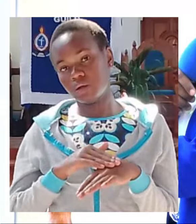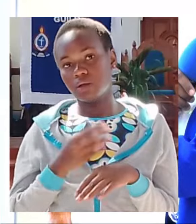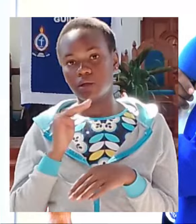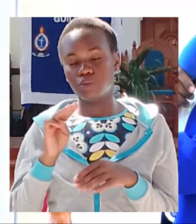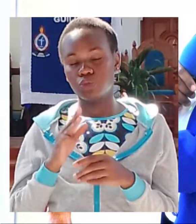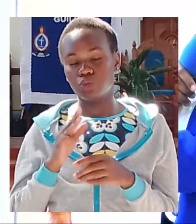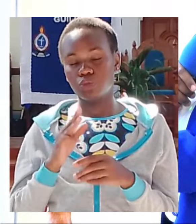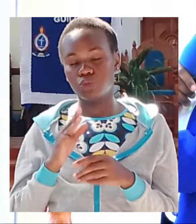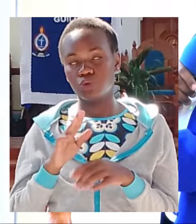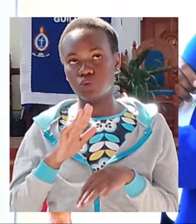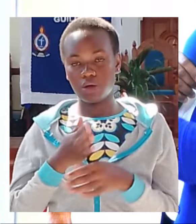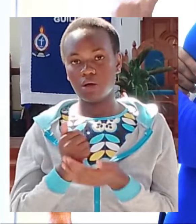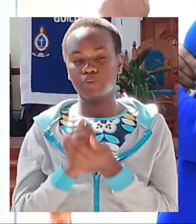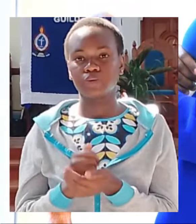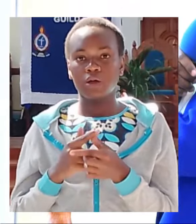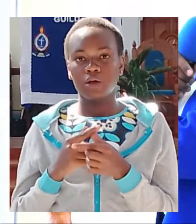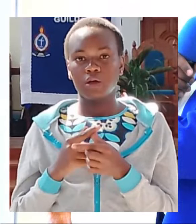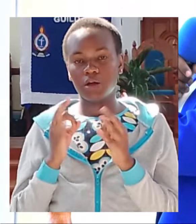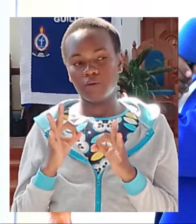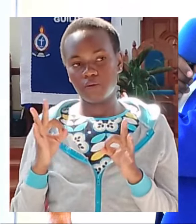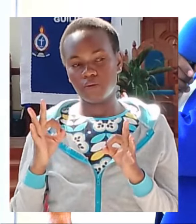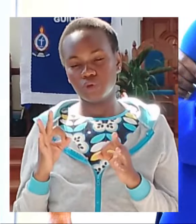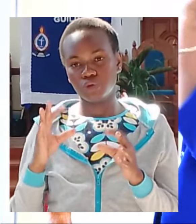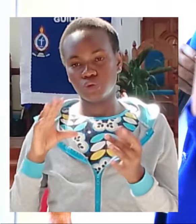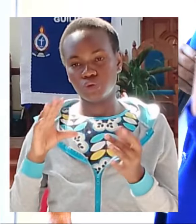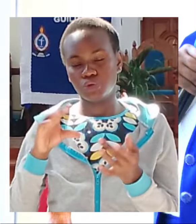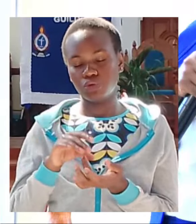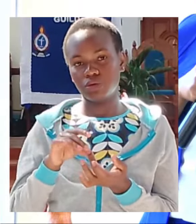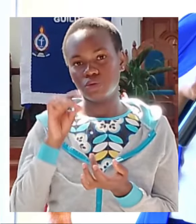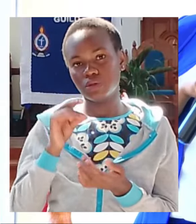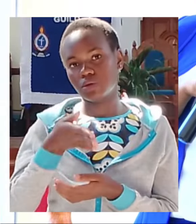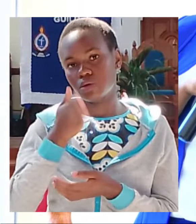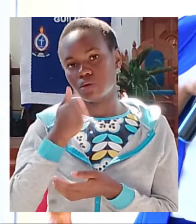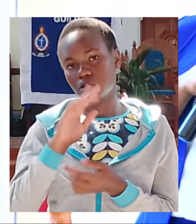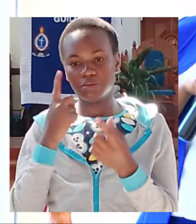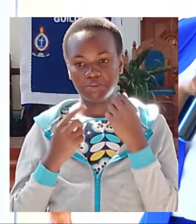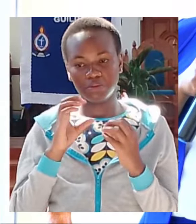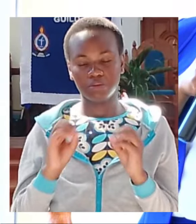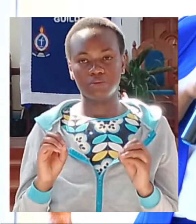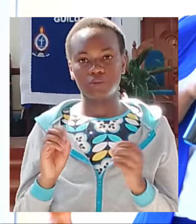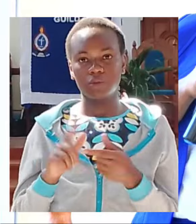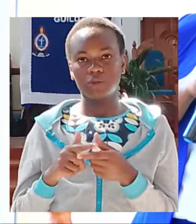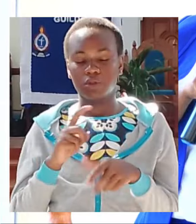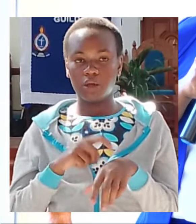sifiwe? Kama haumchagui, usiende ukimlilia wakati mashida